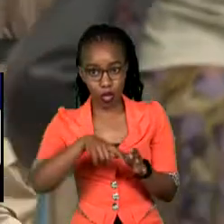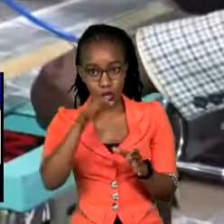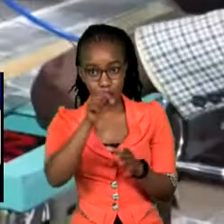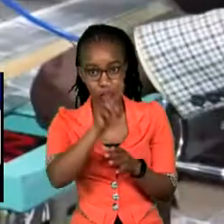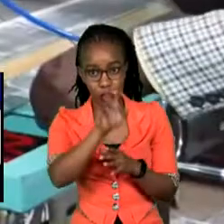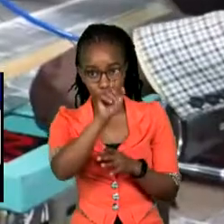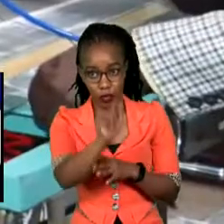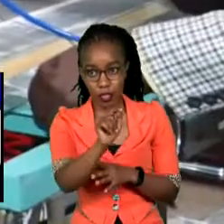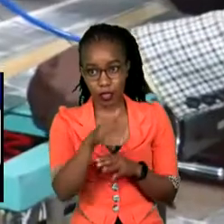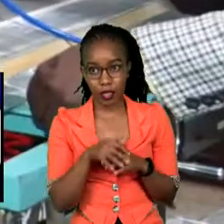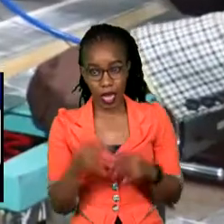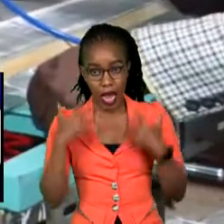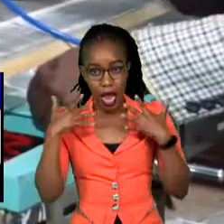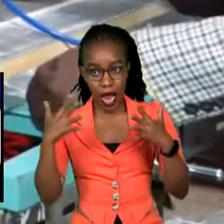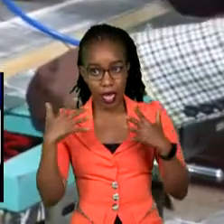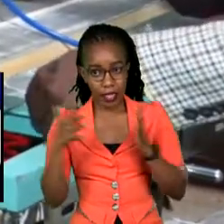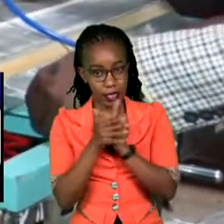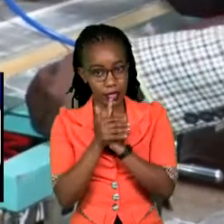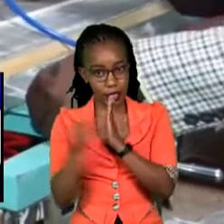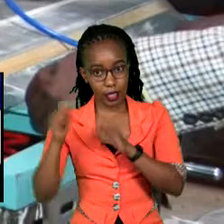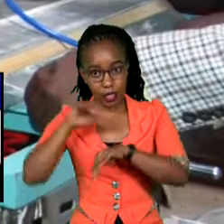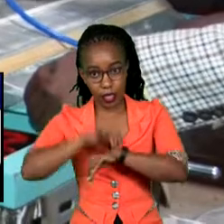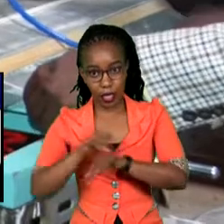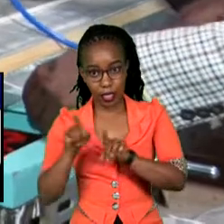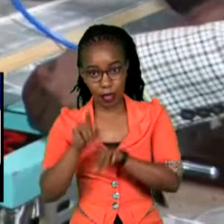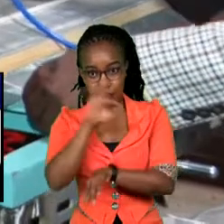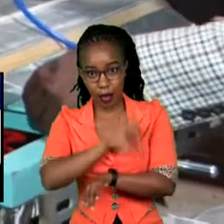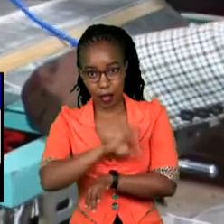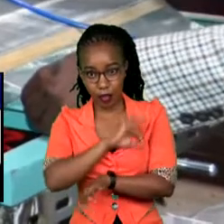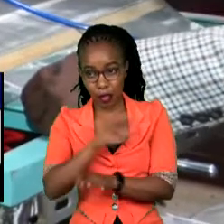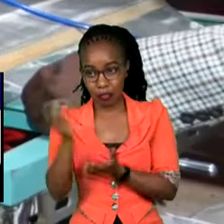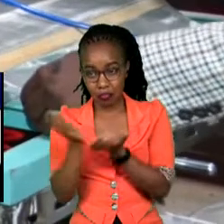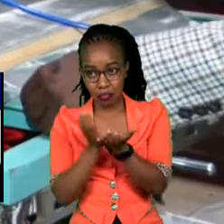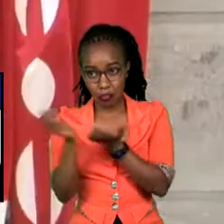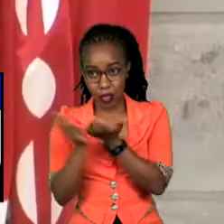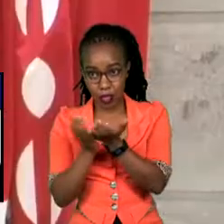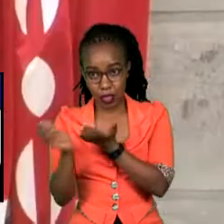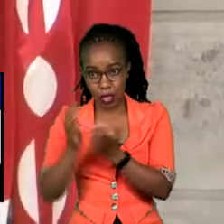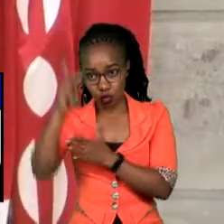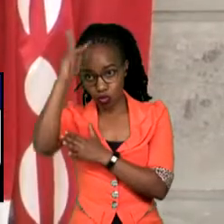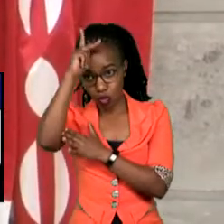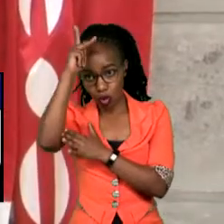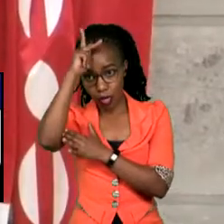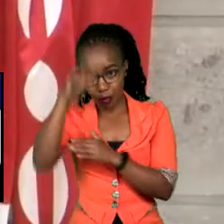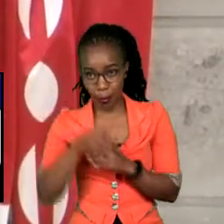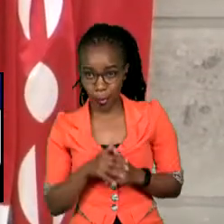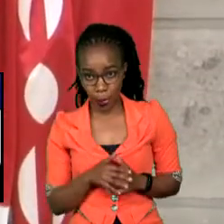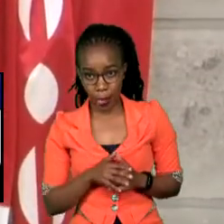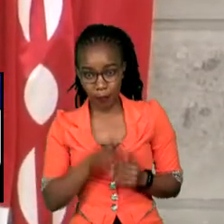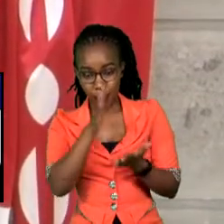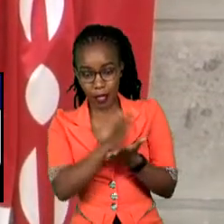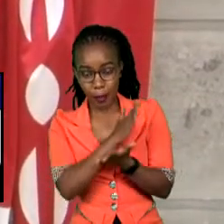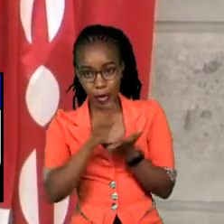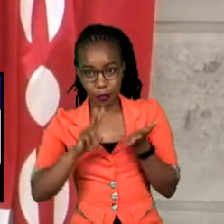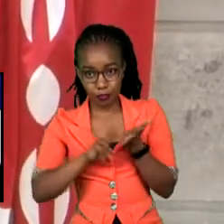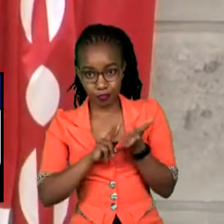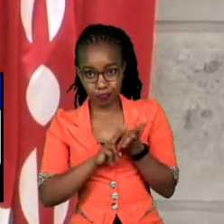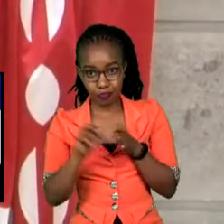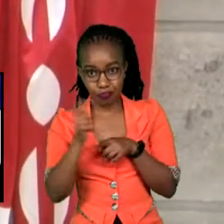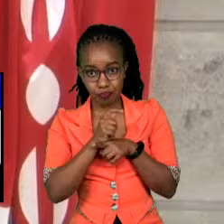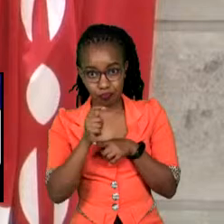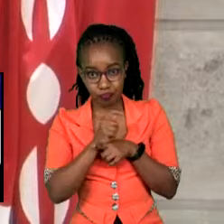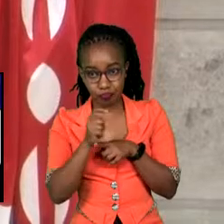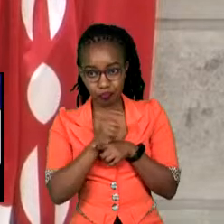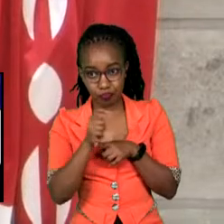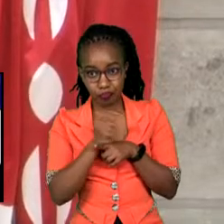only to gain from hands-on skills, but also benefit from business startup knowledge. The State Department for Vocational and Technical